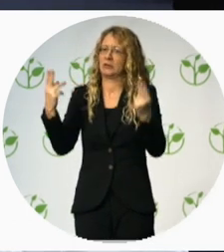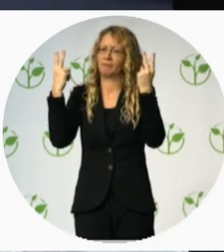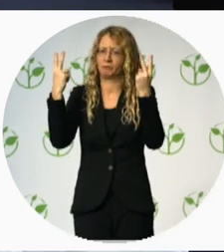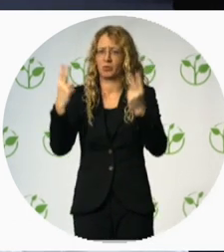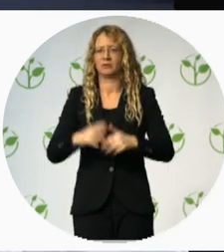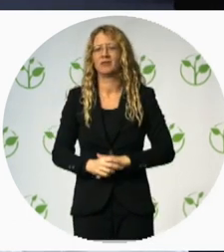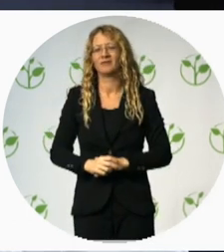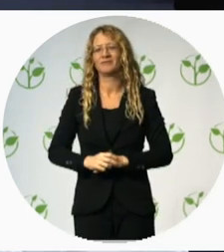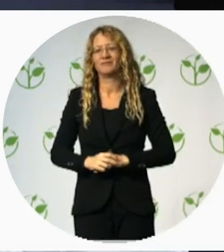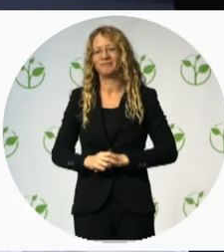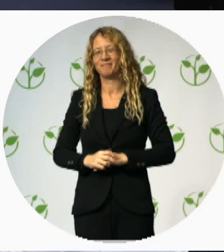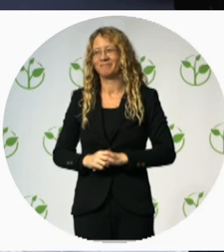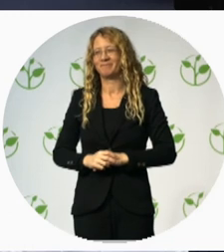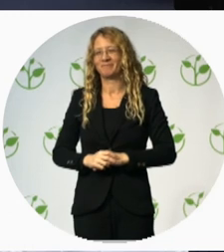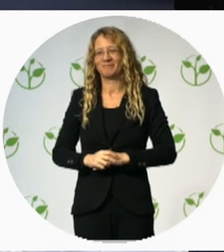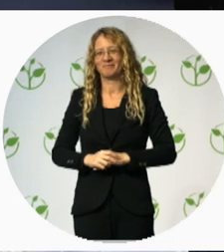Congratulations to Lazario from Chile.